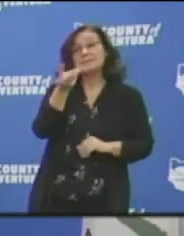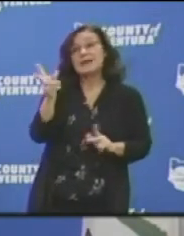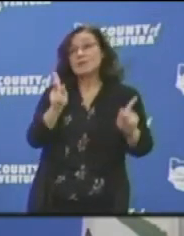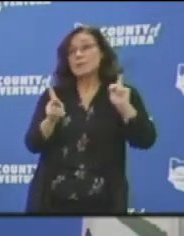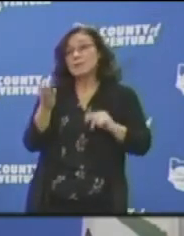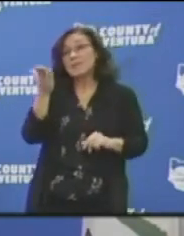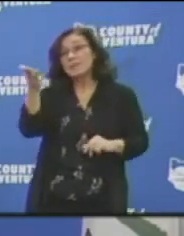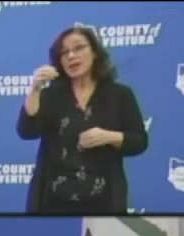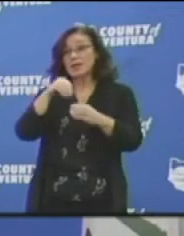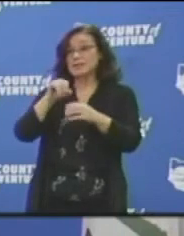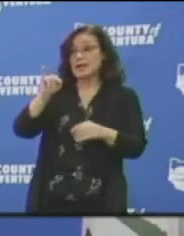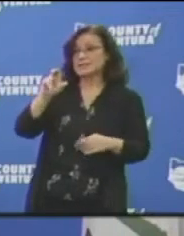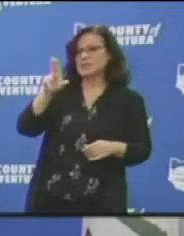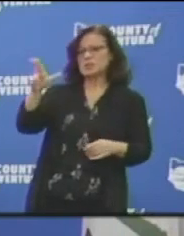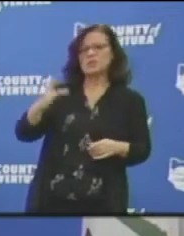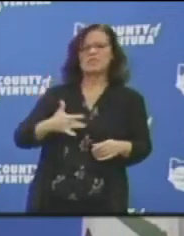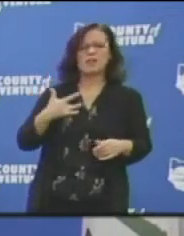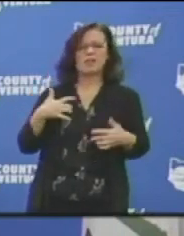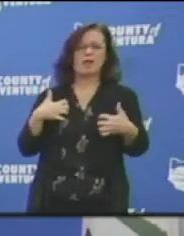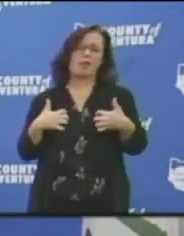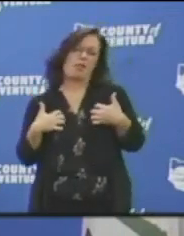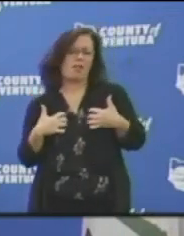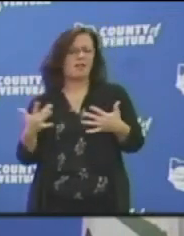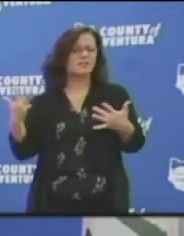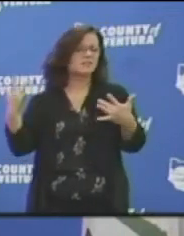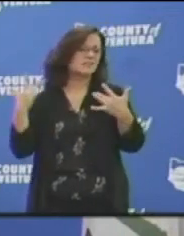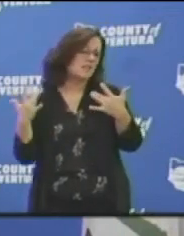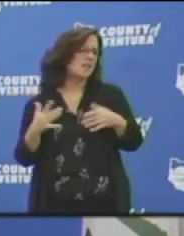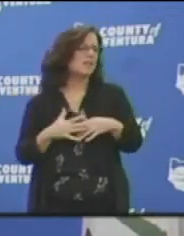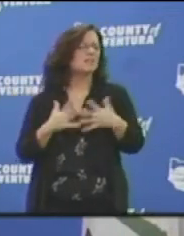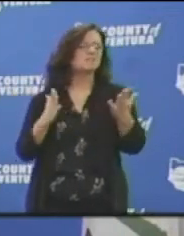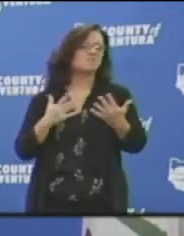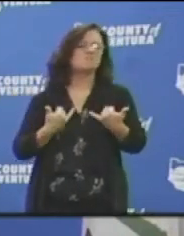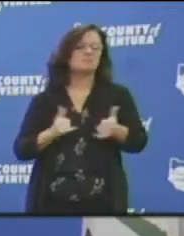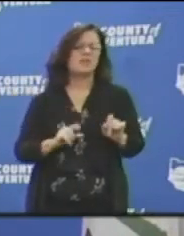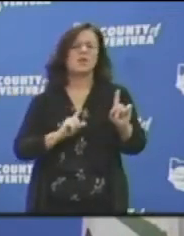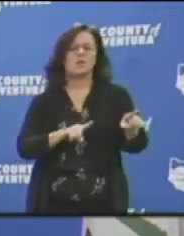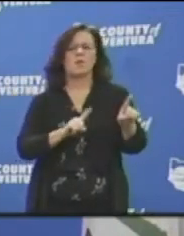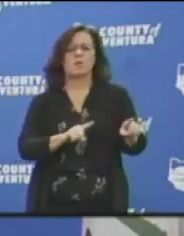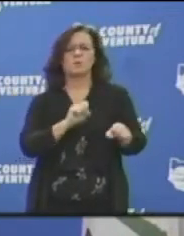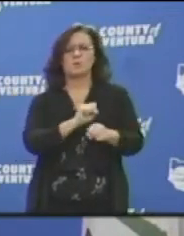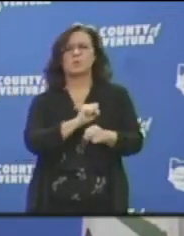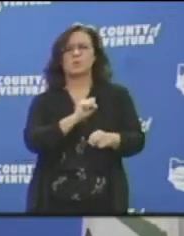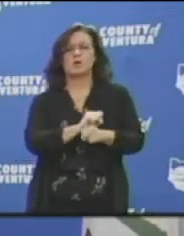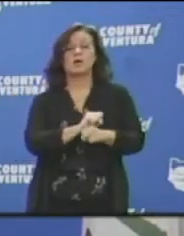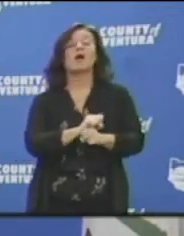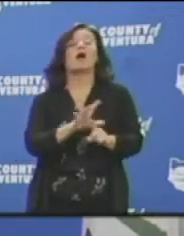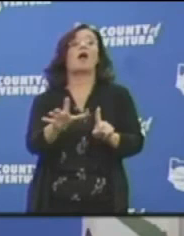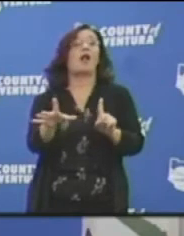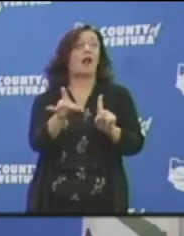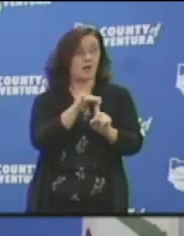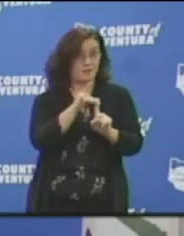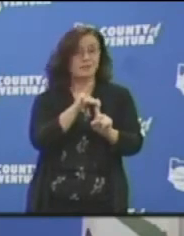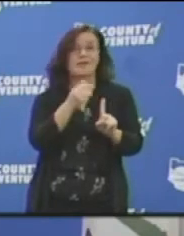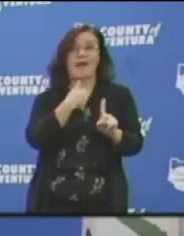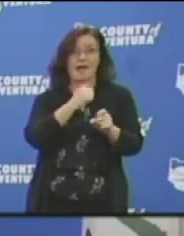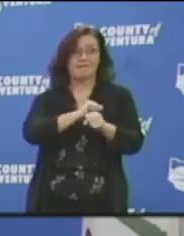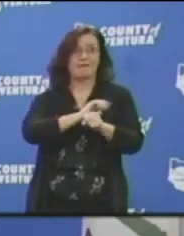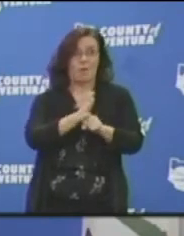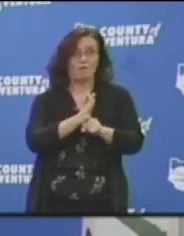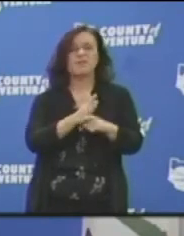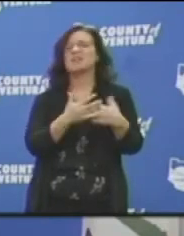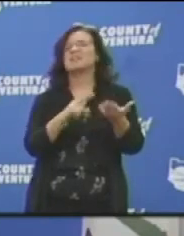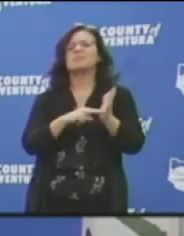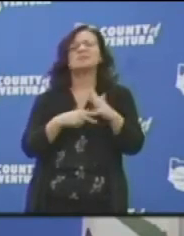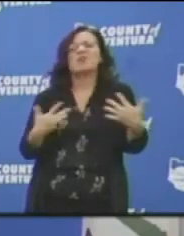they felt ill. And they come down with COVID-19, and then they infect the numerous people that they work with.